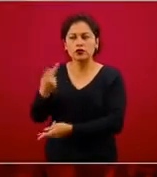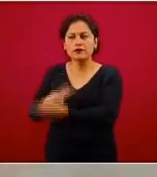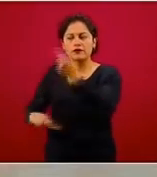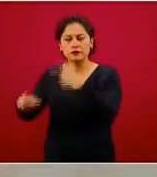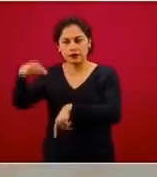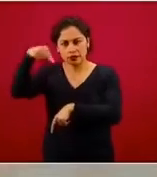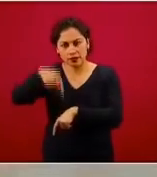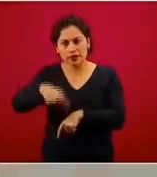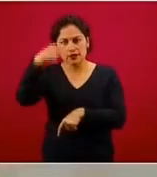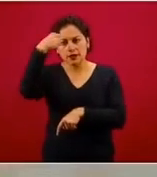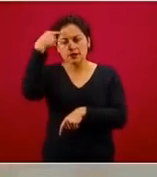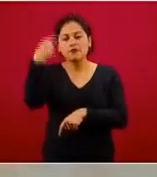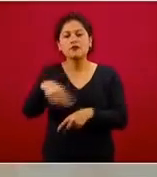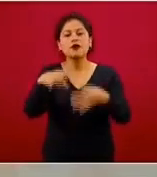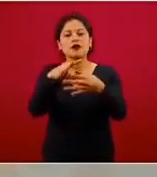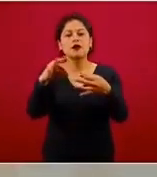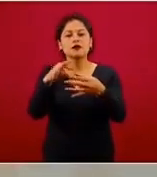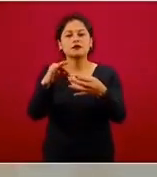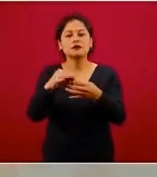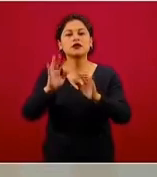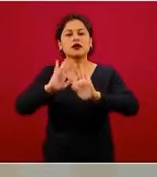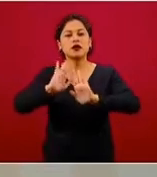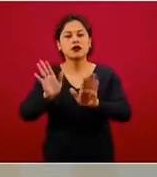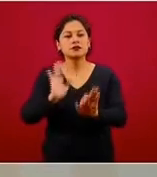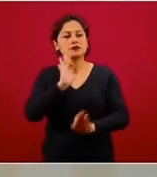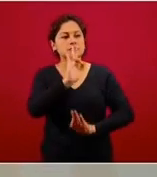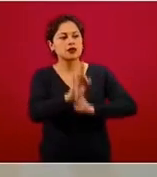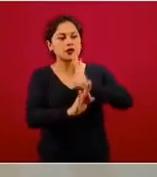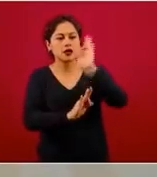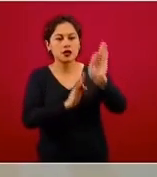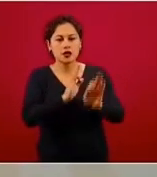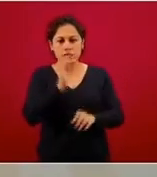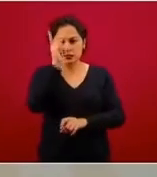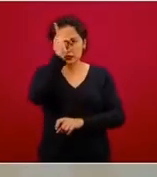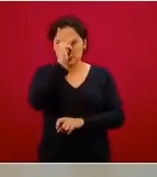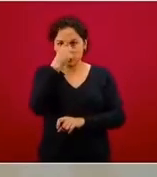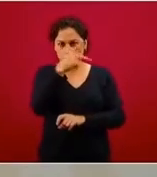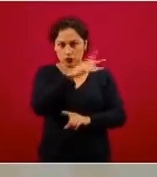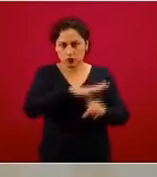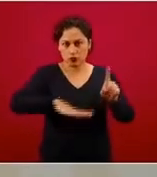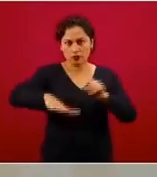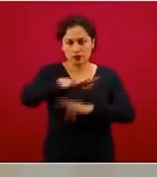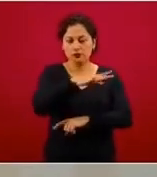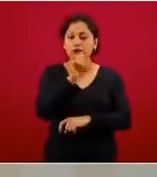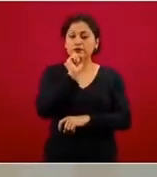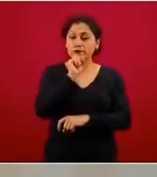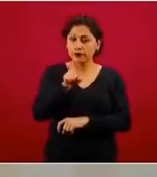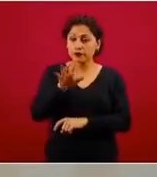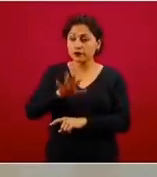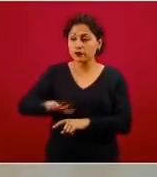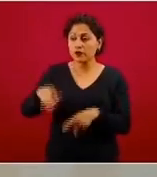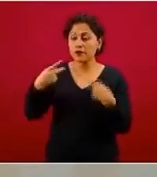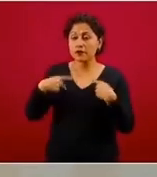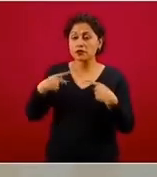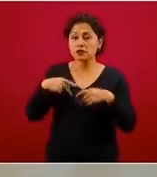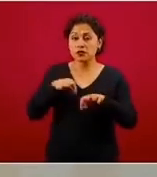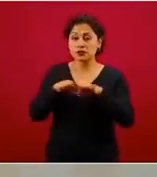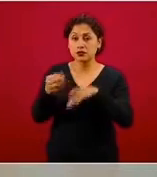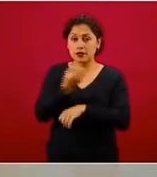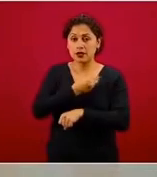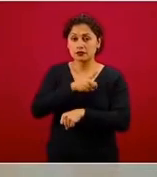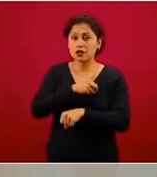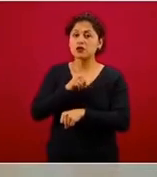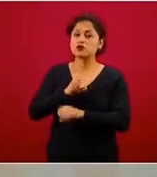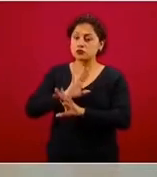los them so that we distintos can recursos que se again han planteado explain para the la salud mental. numerous Ha habido resources capacitación al that we have personal for de mental salud, health. We've ha been habido training estrategias